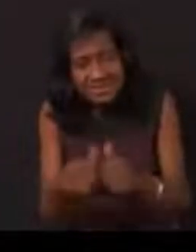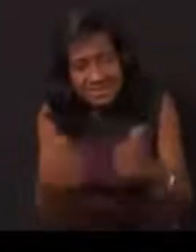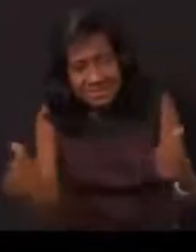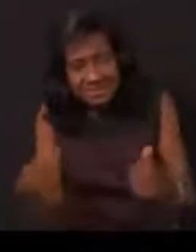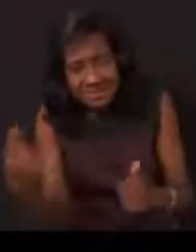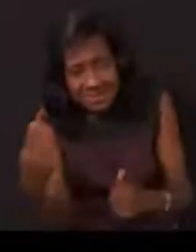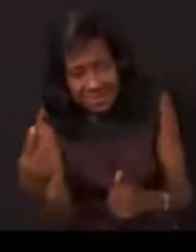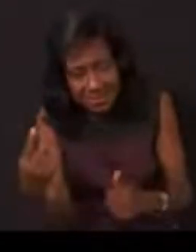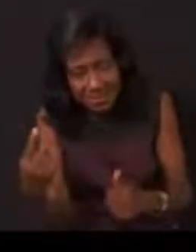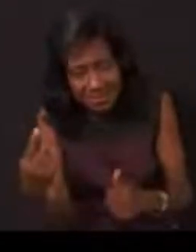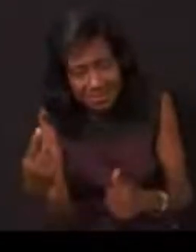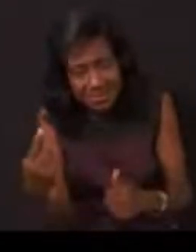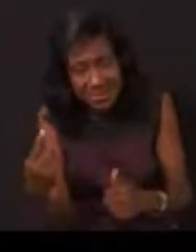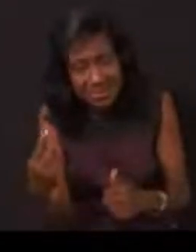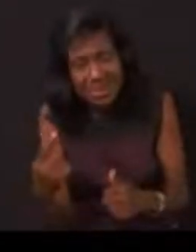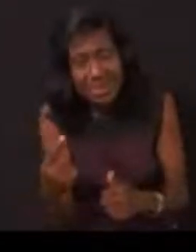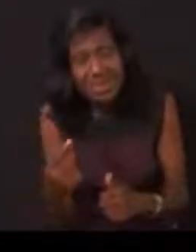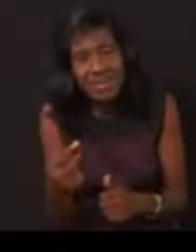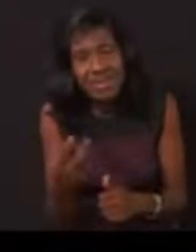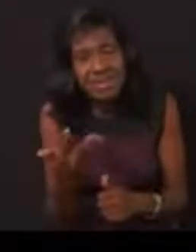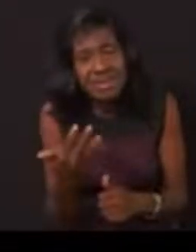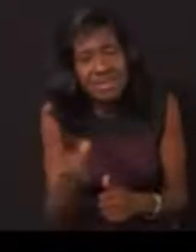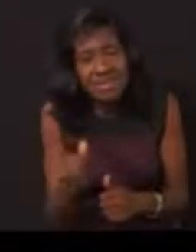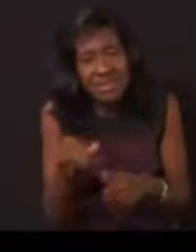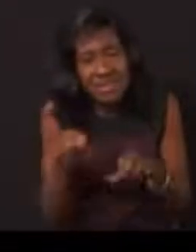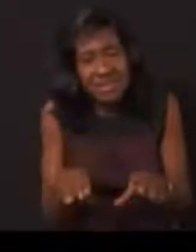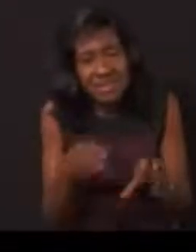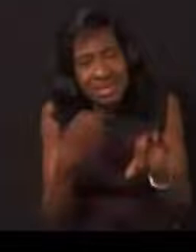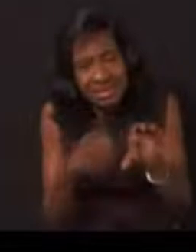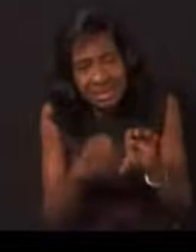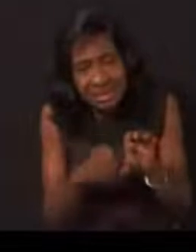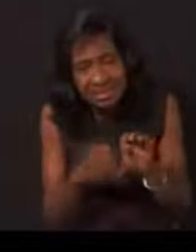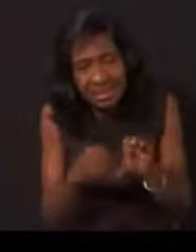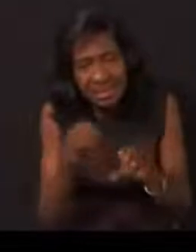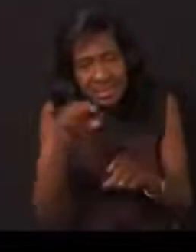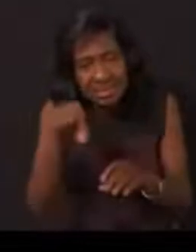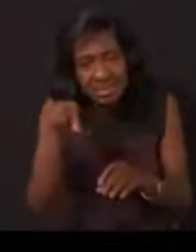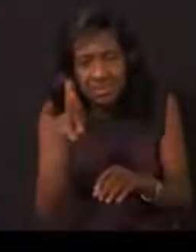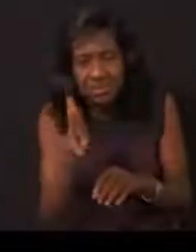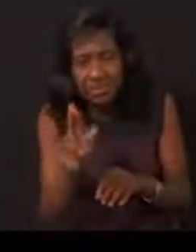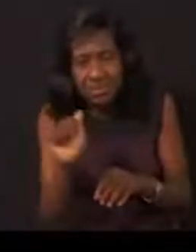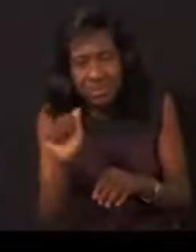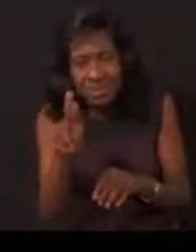their utilities shut off, they can email